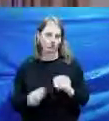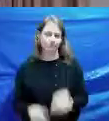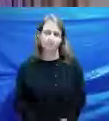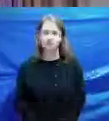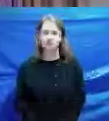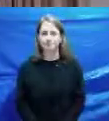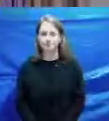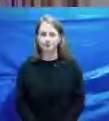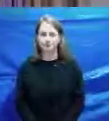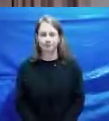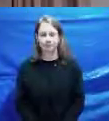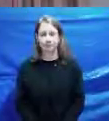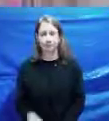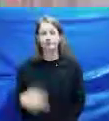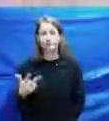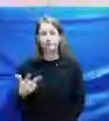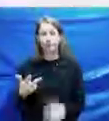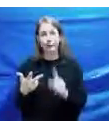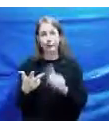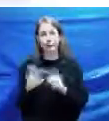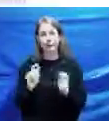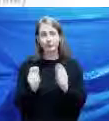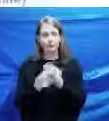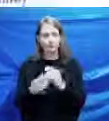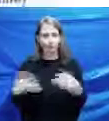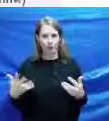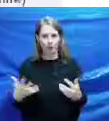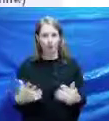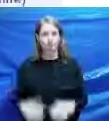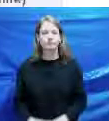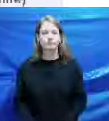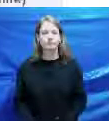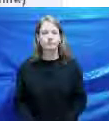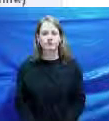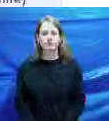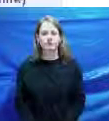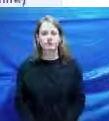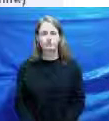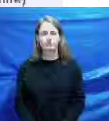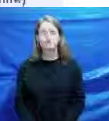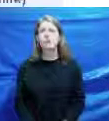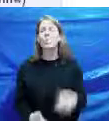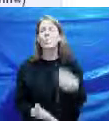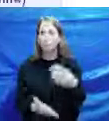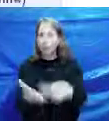The third shift is this notion of what students are reading. And this